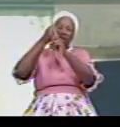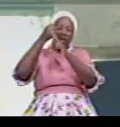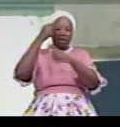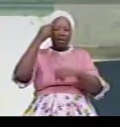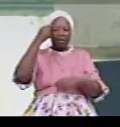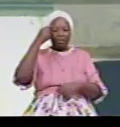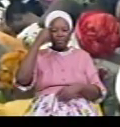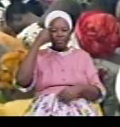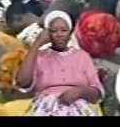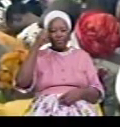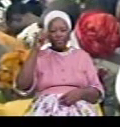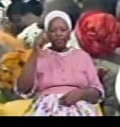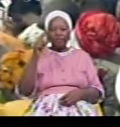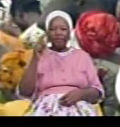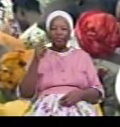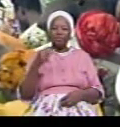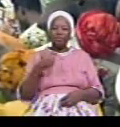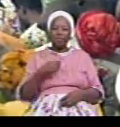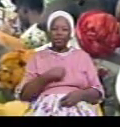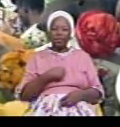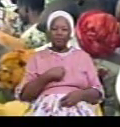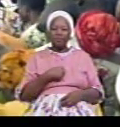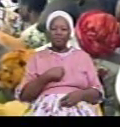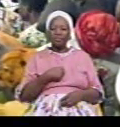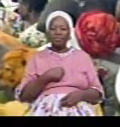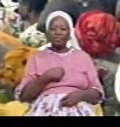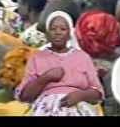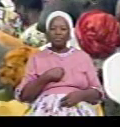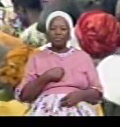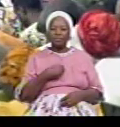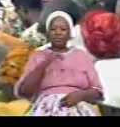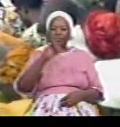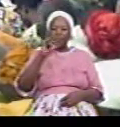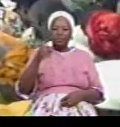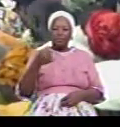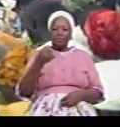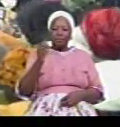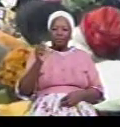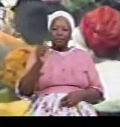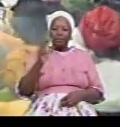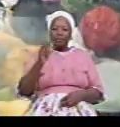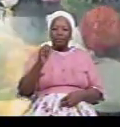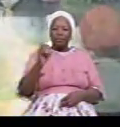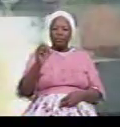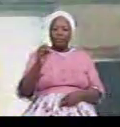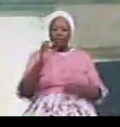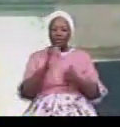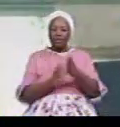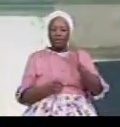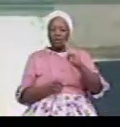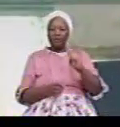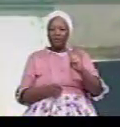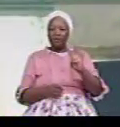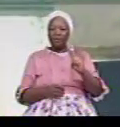himself for me. James chapter 4. Now that we're